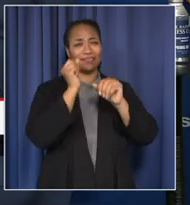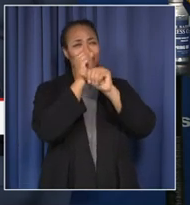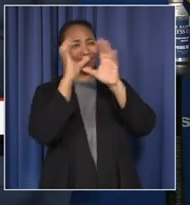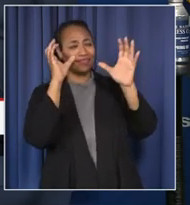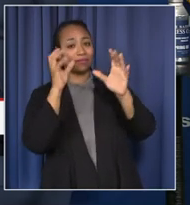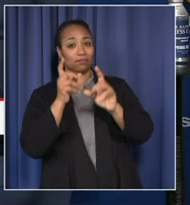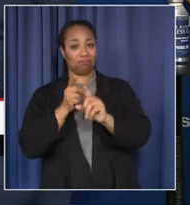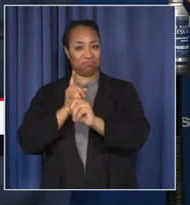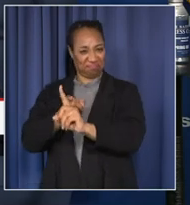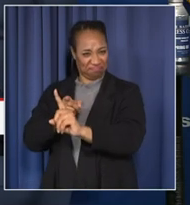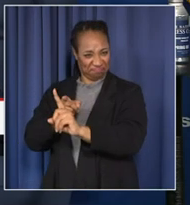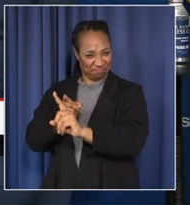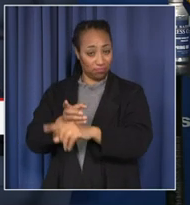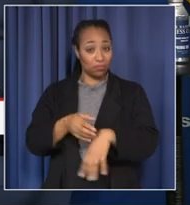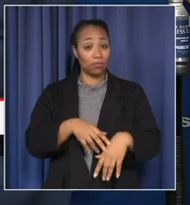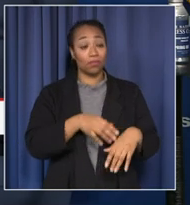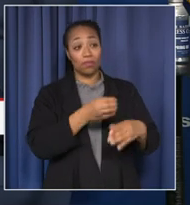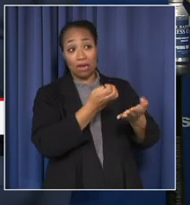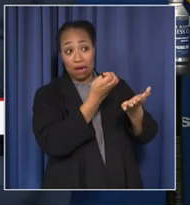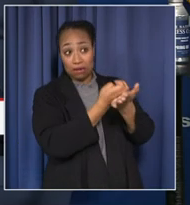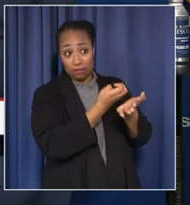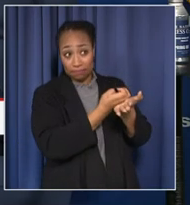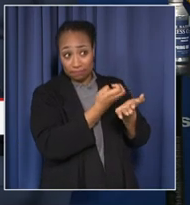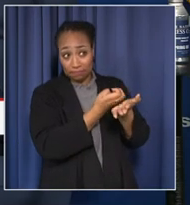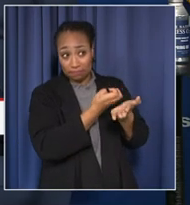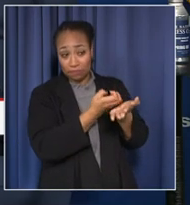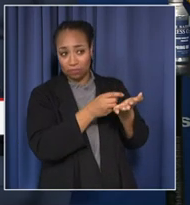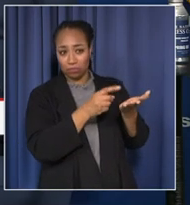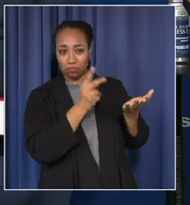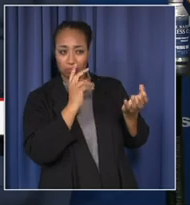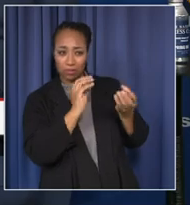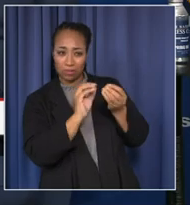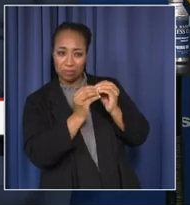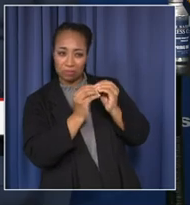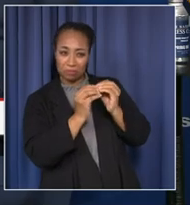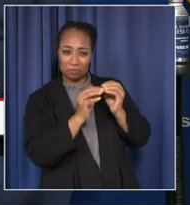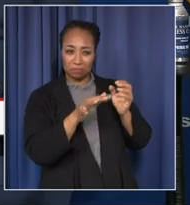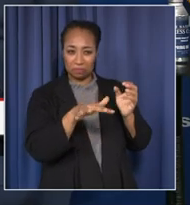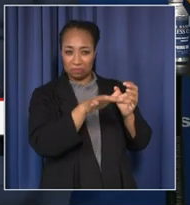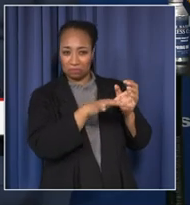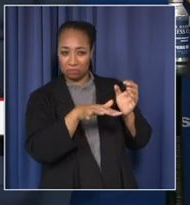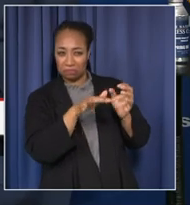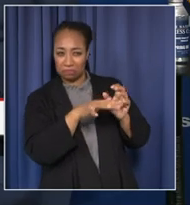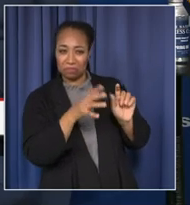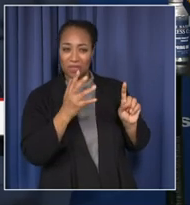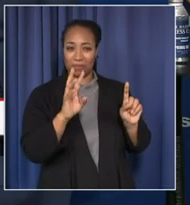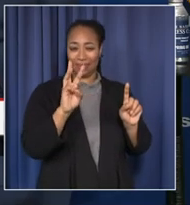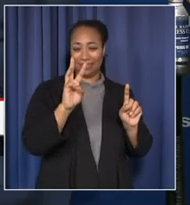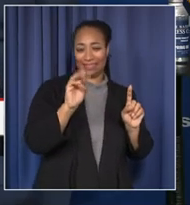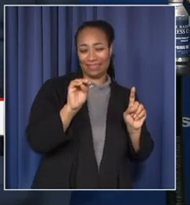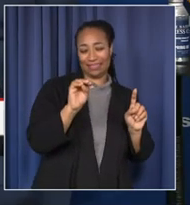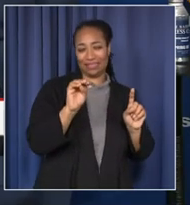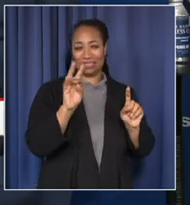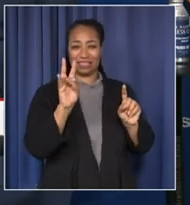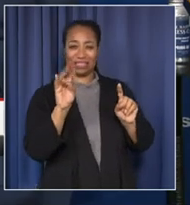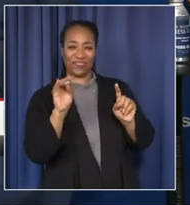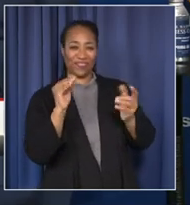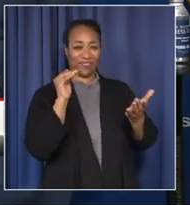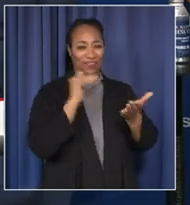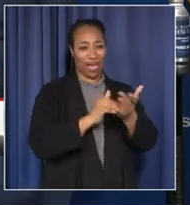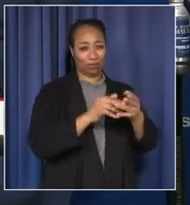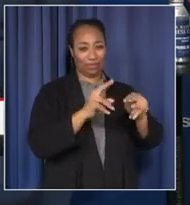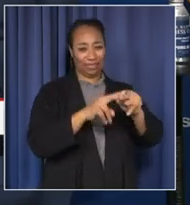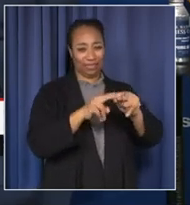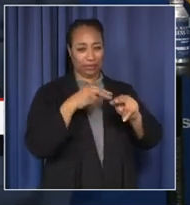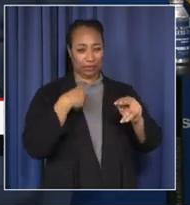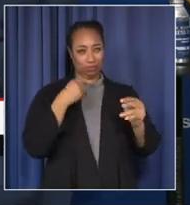60 to 70,000. I want to pivot a little bit to housing here for a second and follow up on something that you said. So you recently